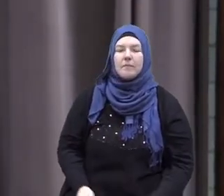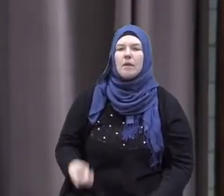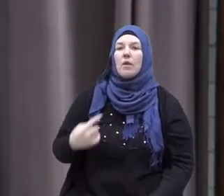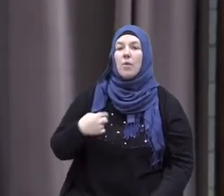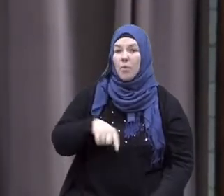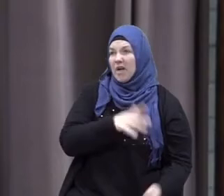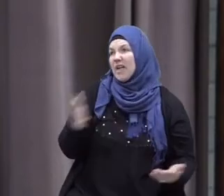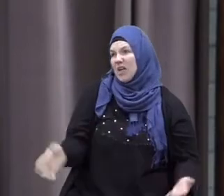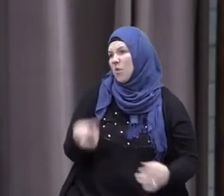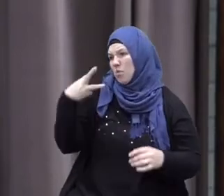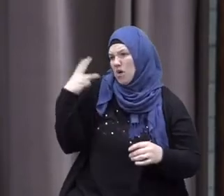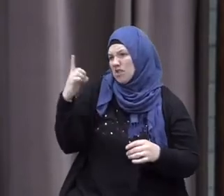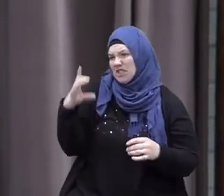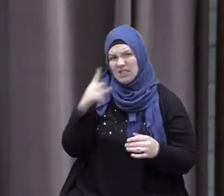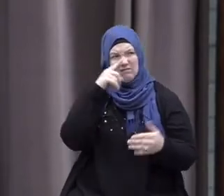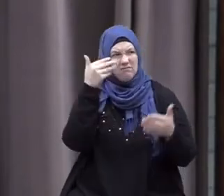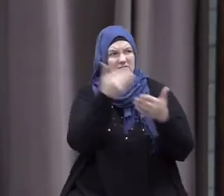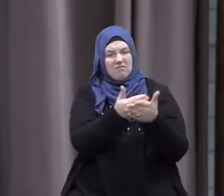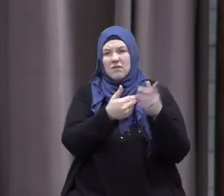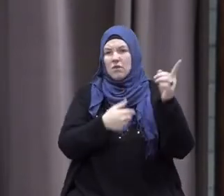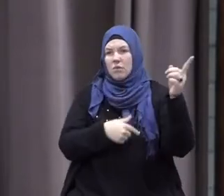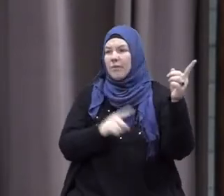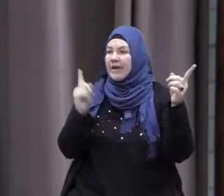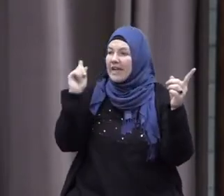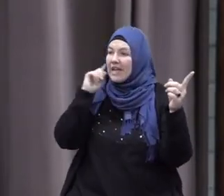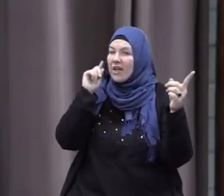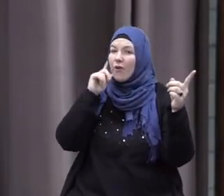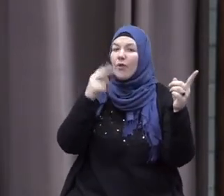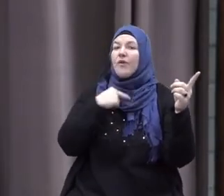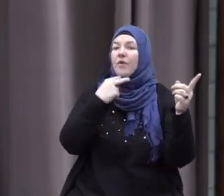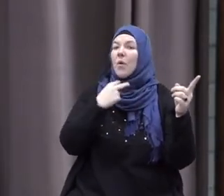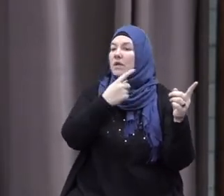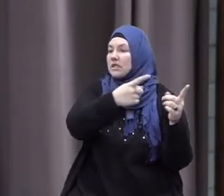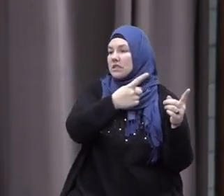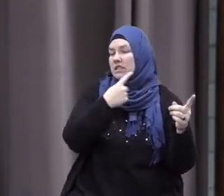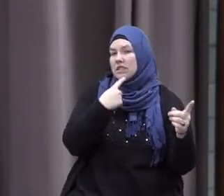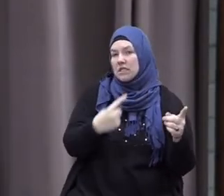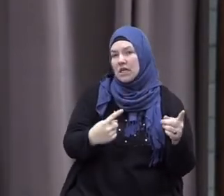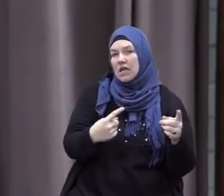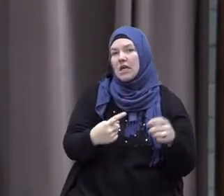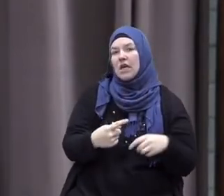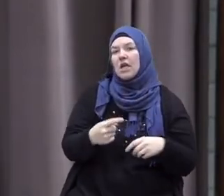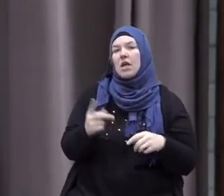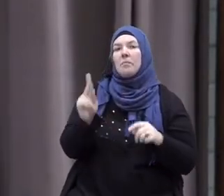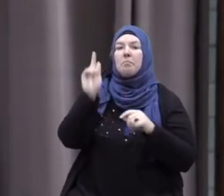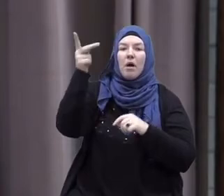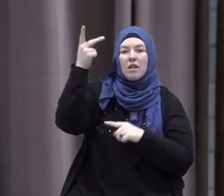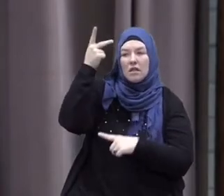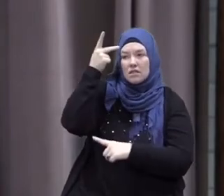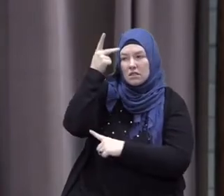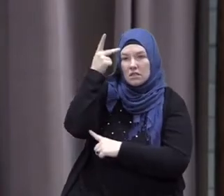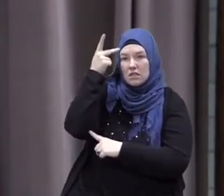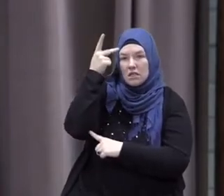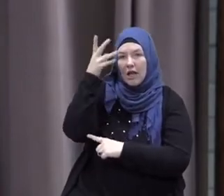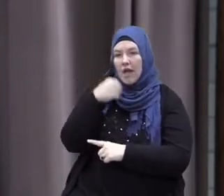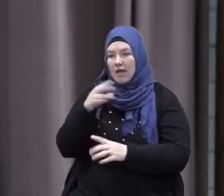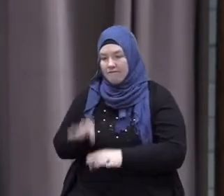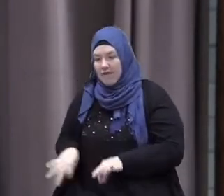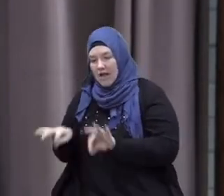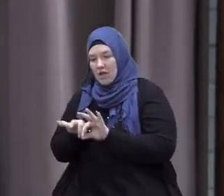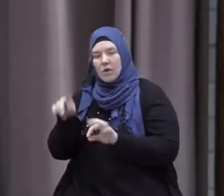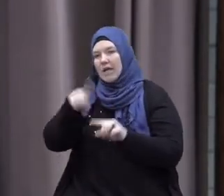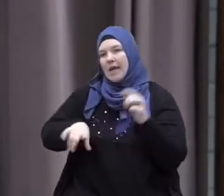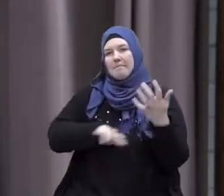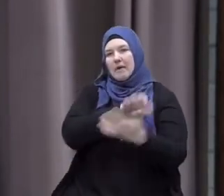are in Washington, and we hear the voices that say morality and politics do not mix together.